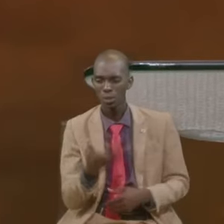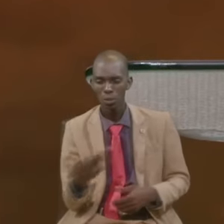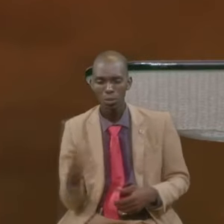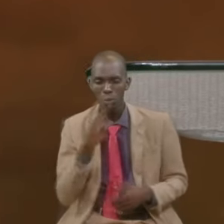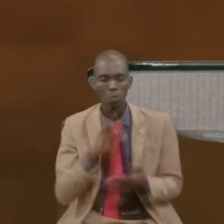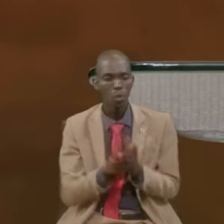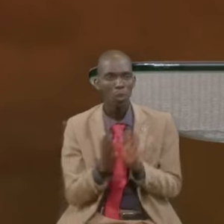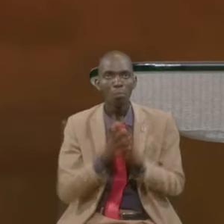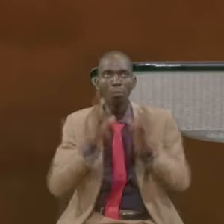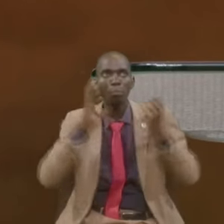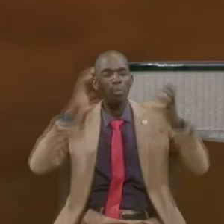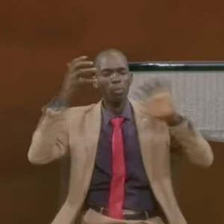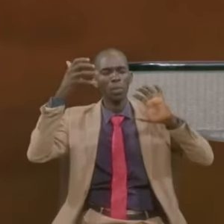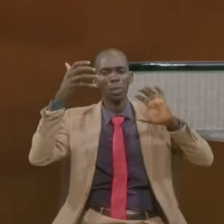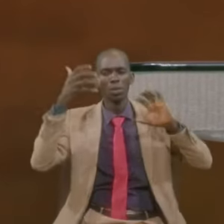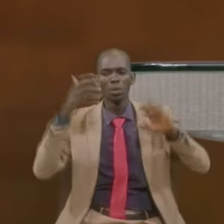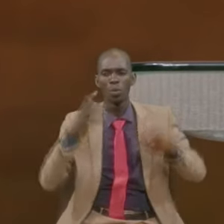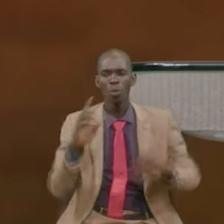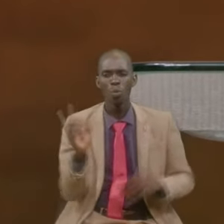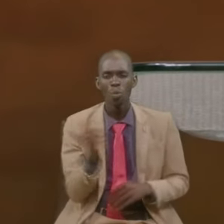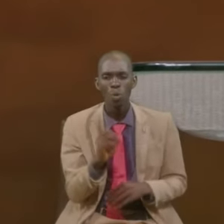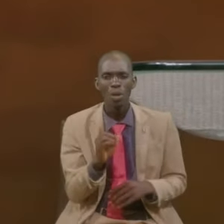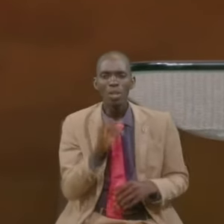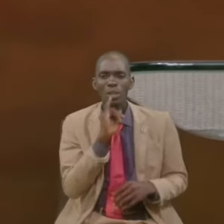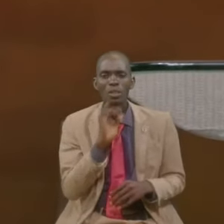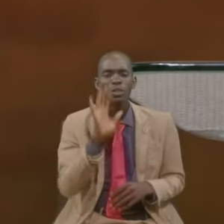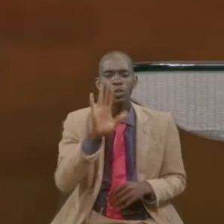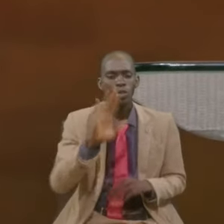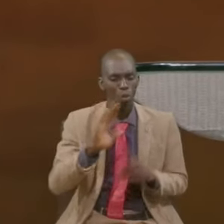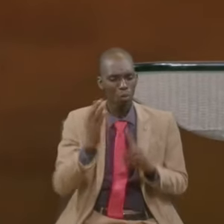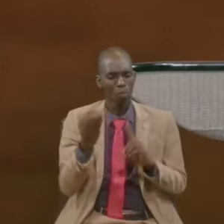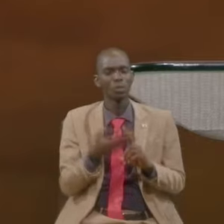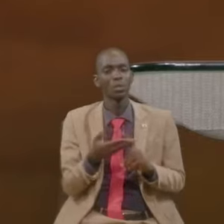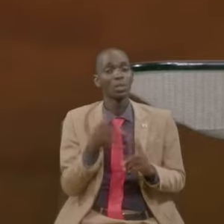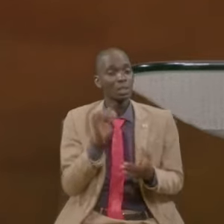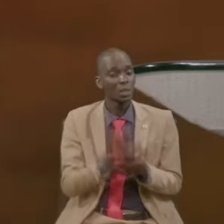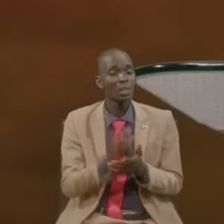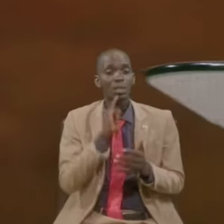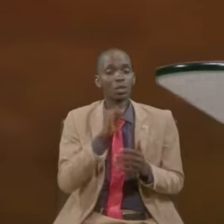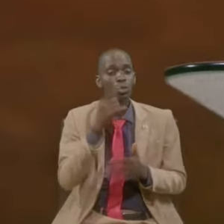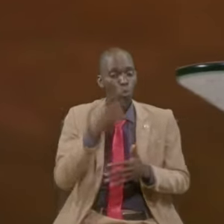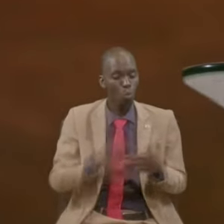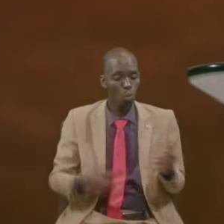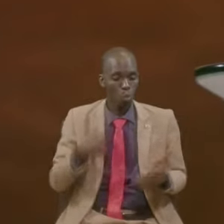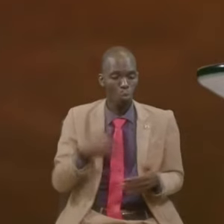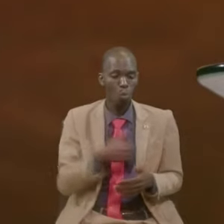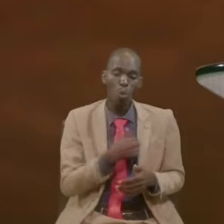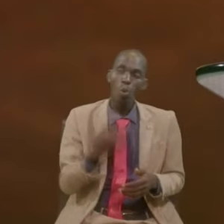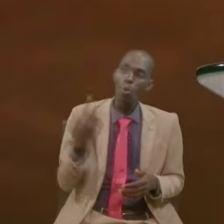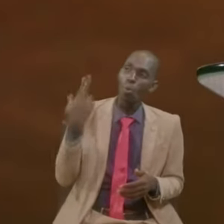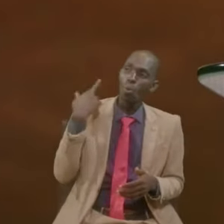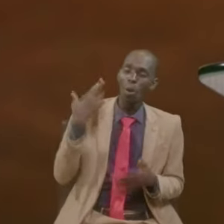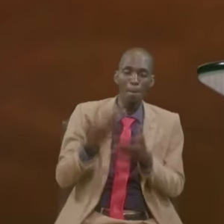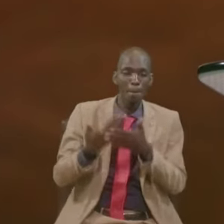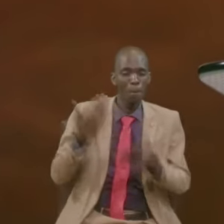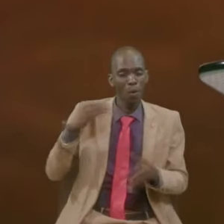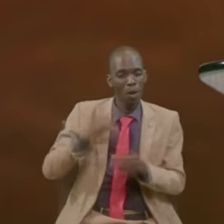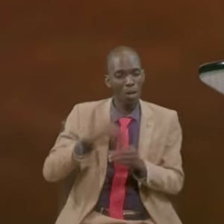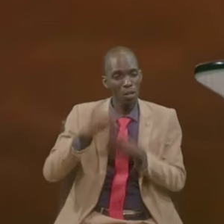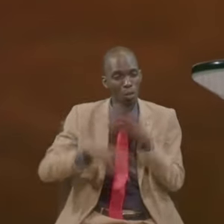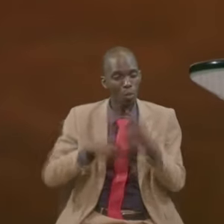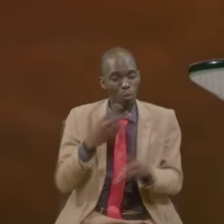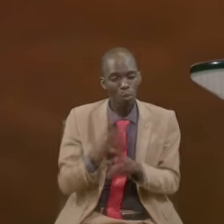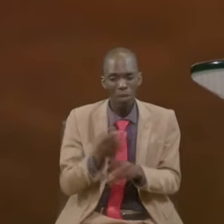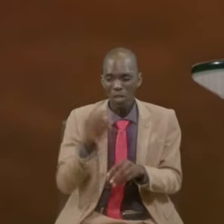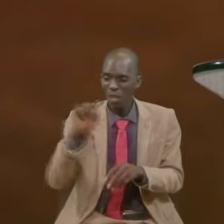angry, where is the conversion? That's how we're one in the world. A little sentence makes people